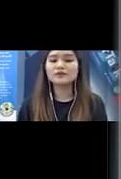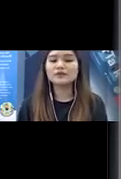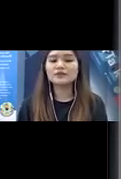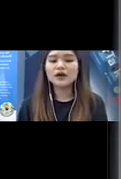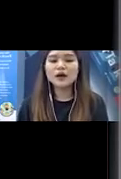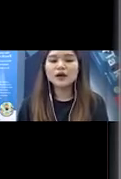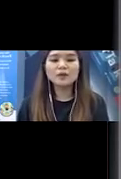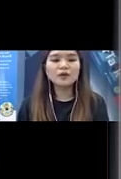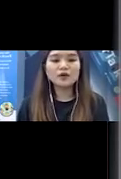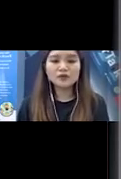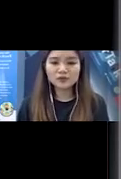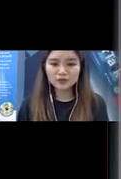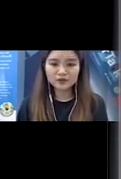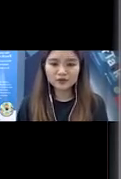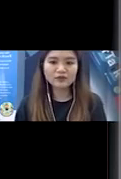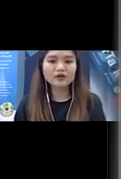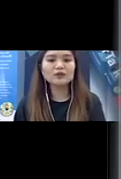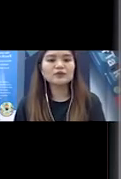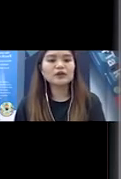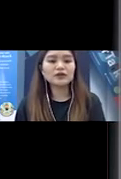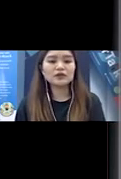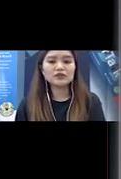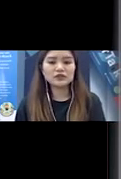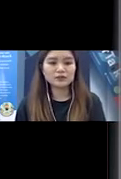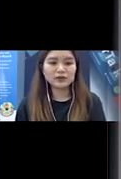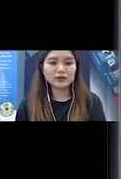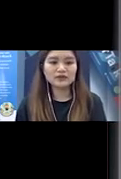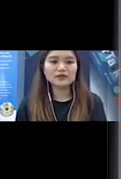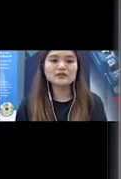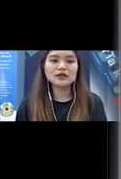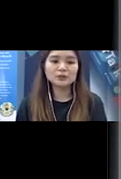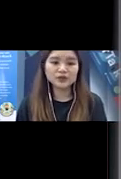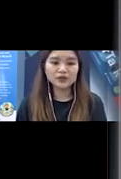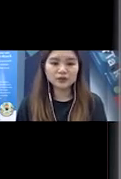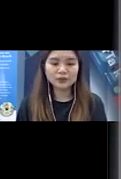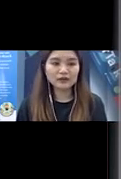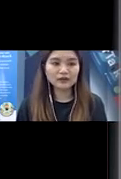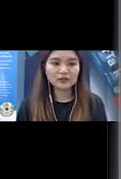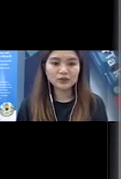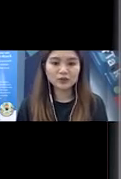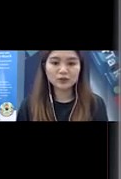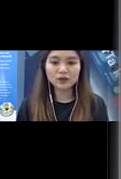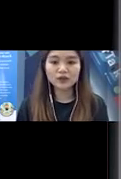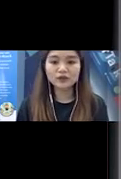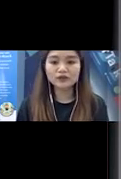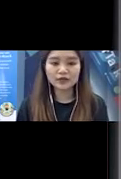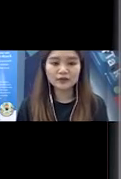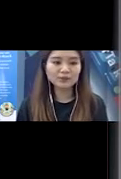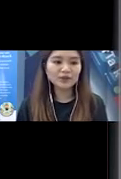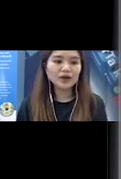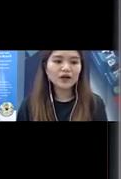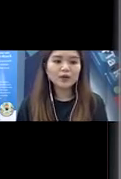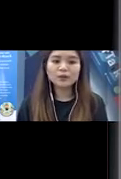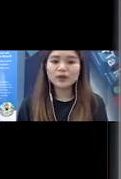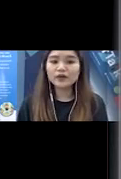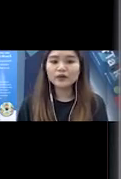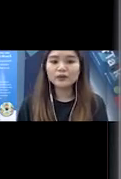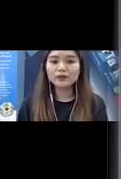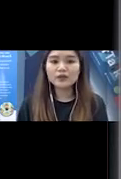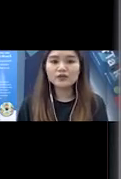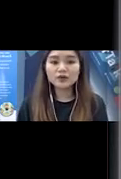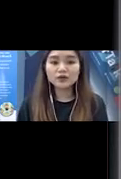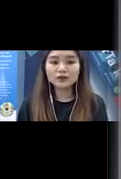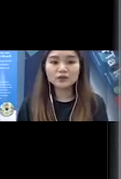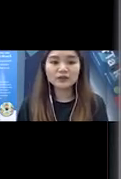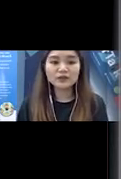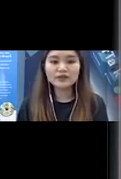topics. May we also observe the invaluable knowledge, experiences, and put into practice what we may learn today. We pray that you bless